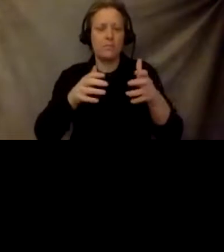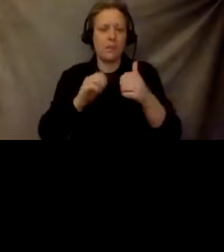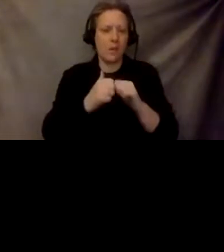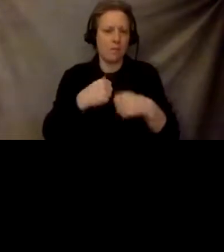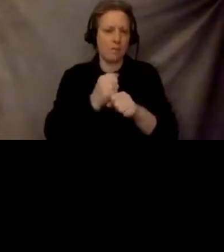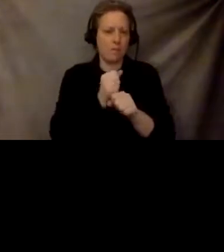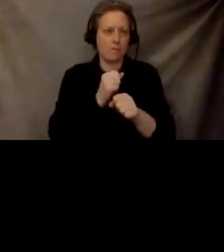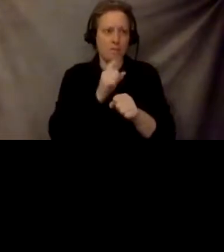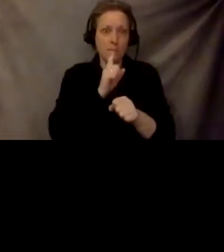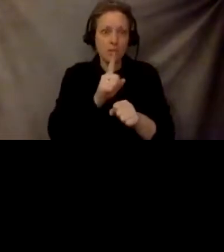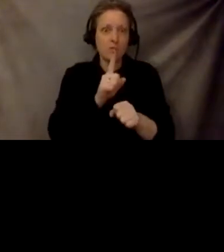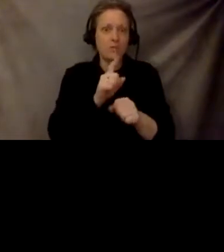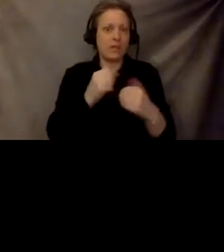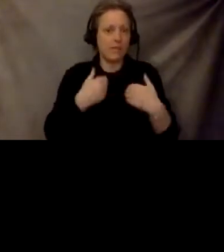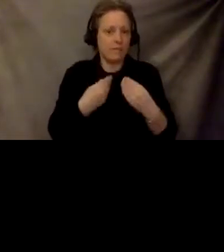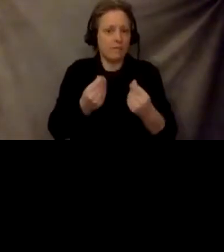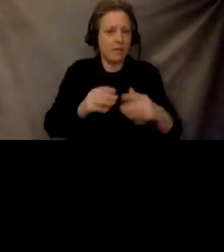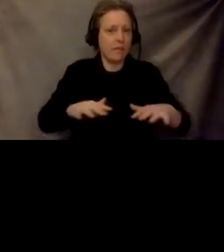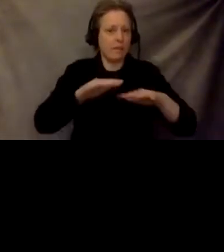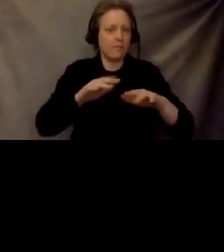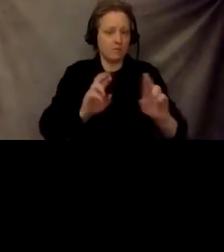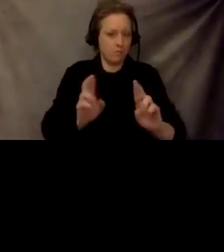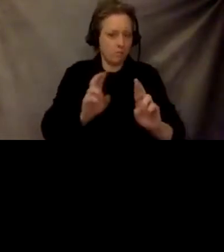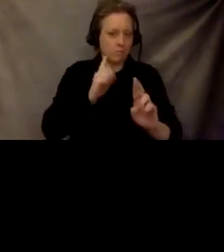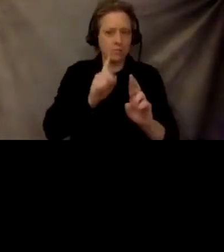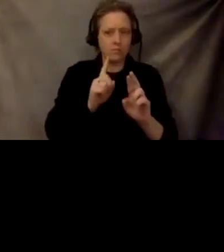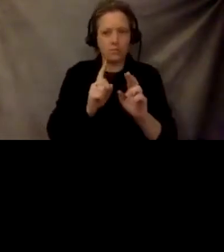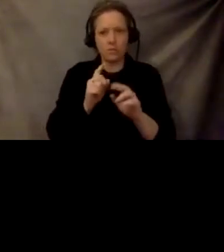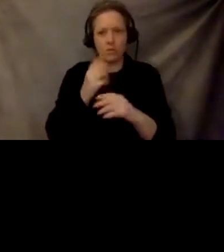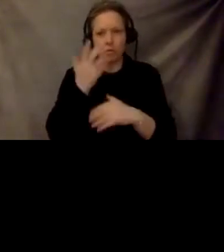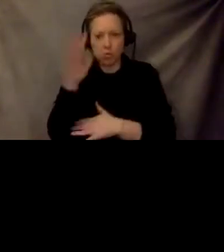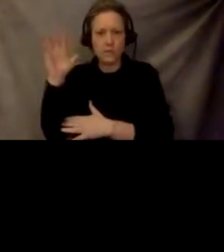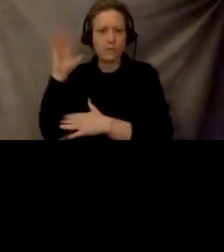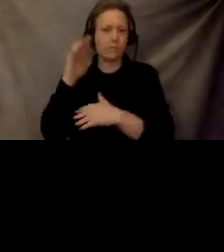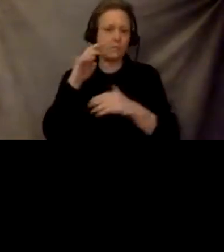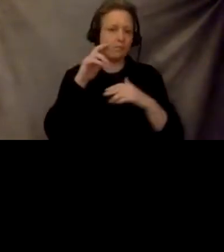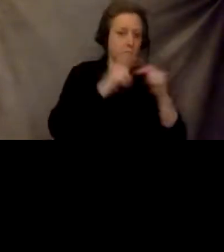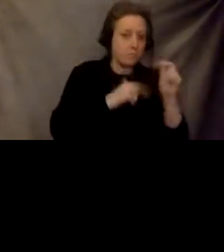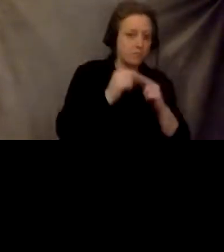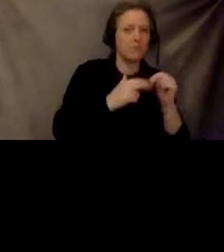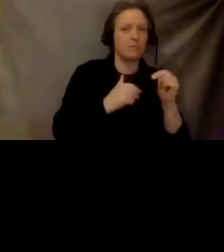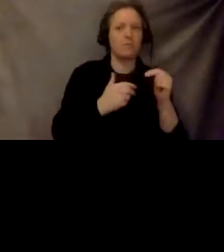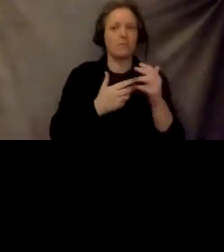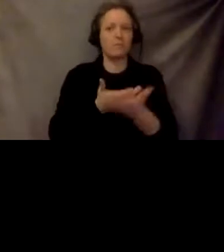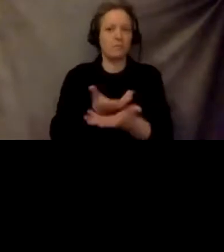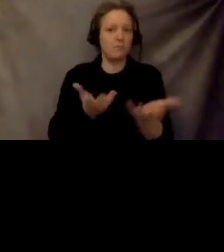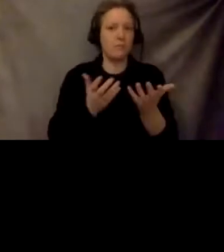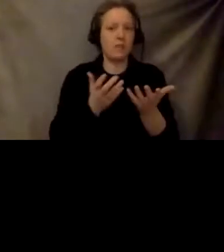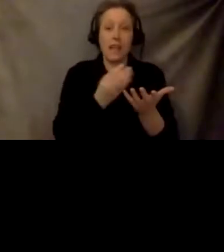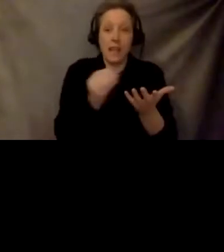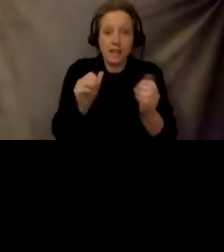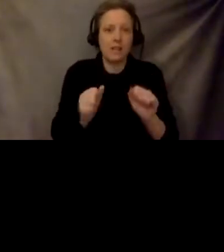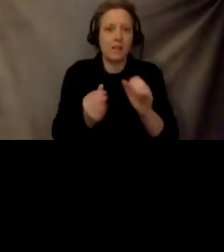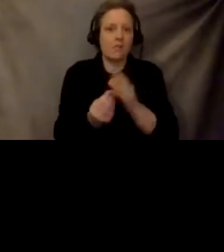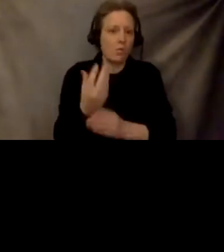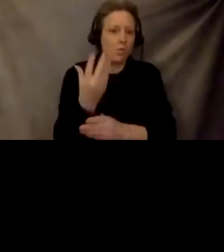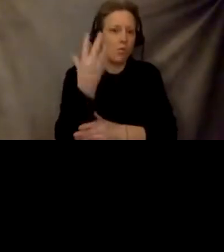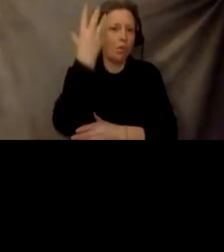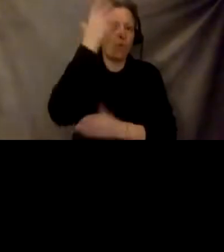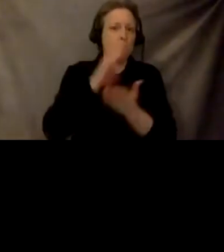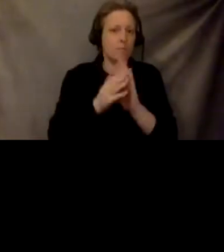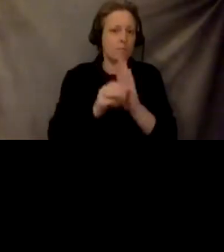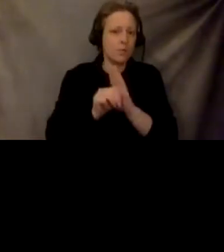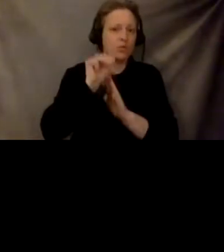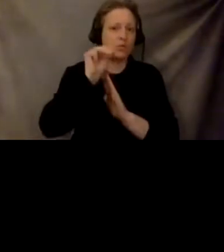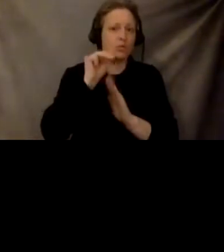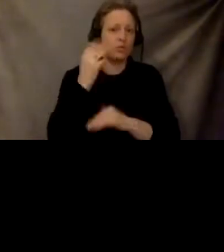can grow and be healthy and mature well beyond your and my lifetime, so that they're around? And so to me, it's all the development